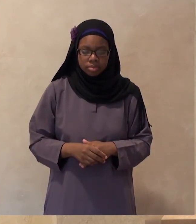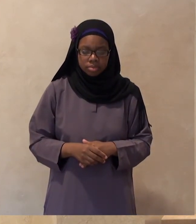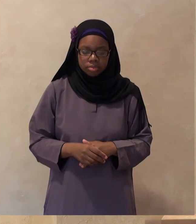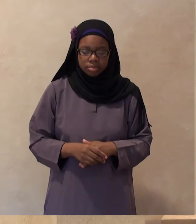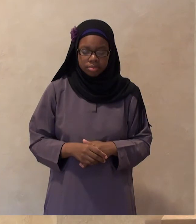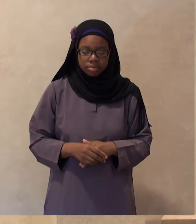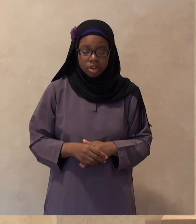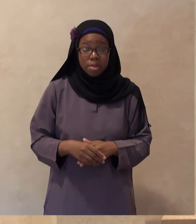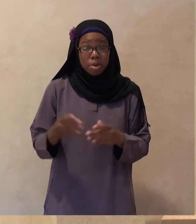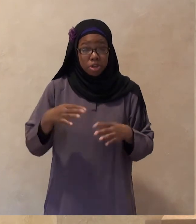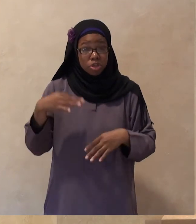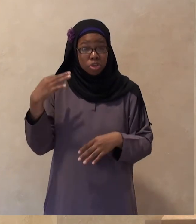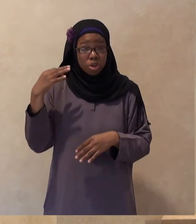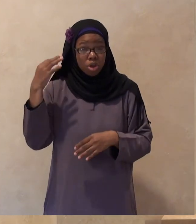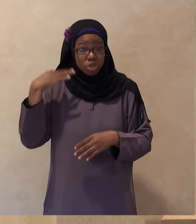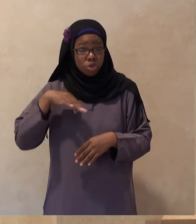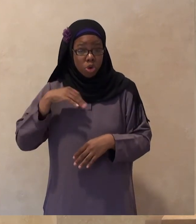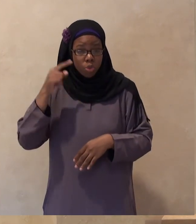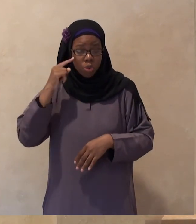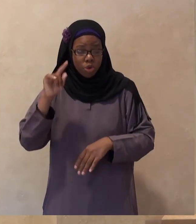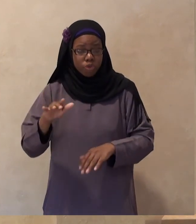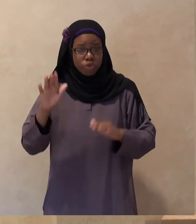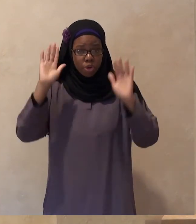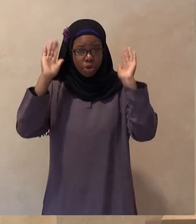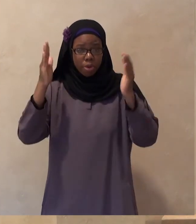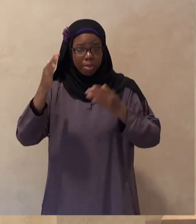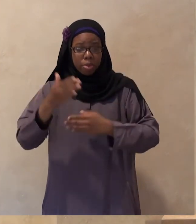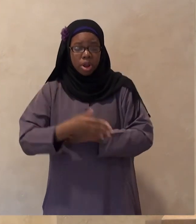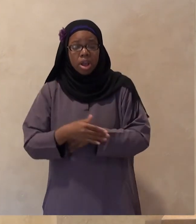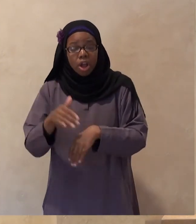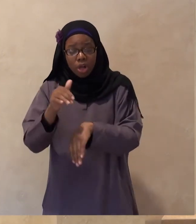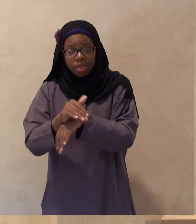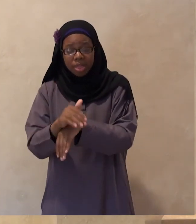the reward of the ibadah on the night of Eid.